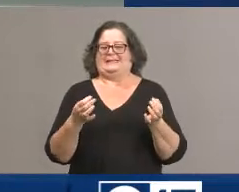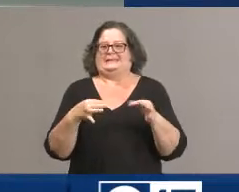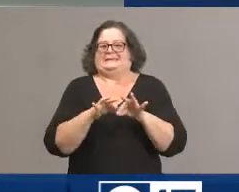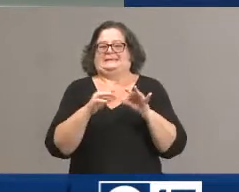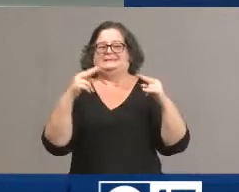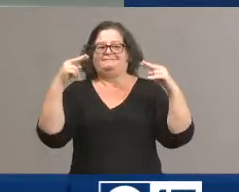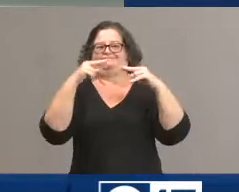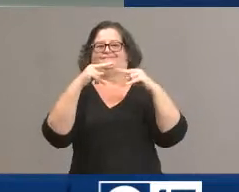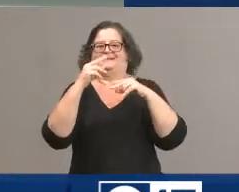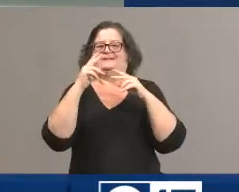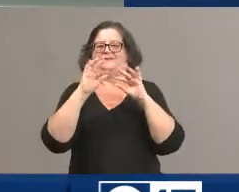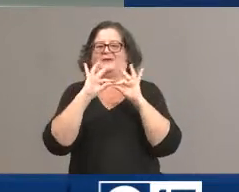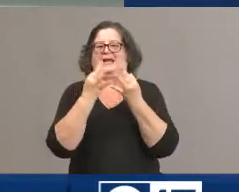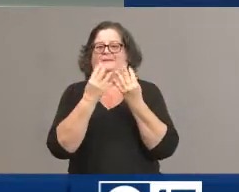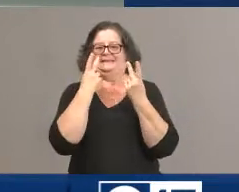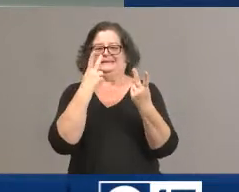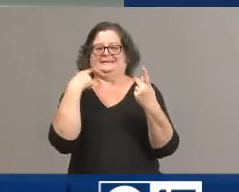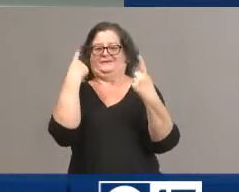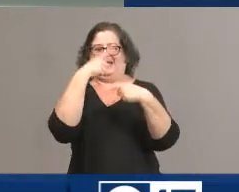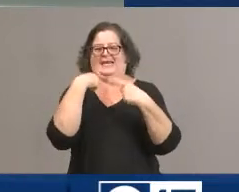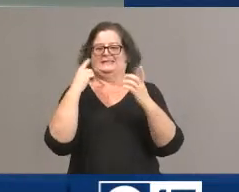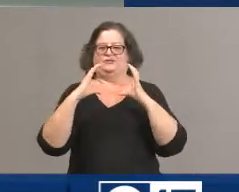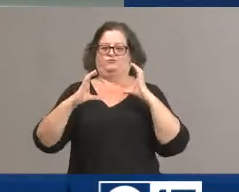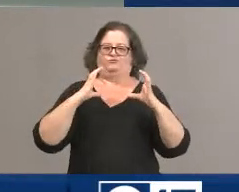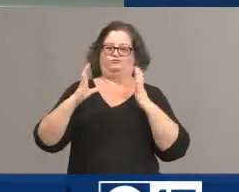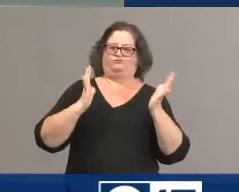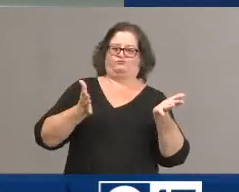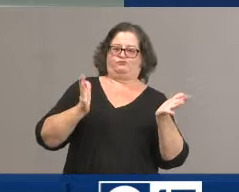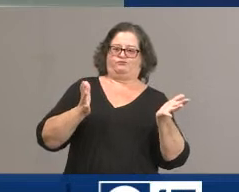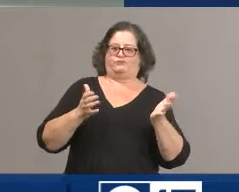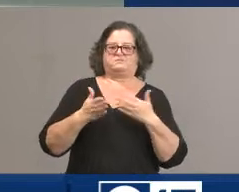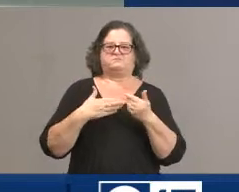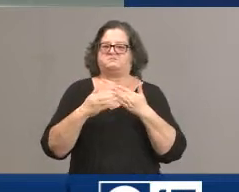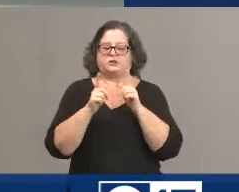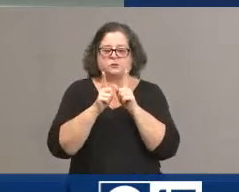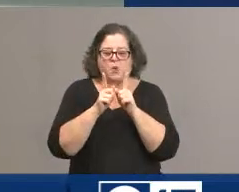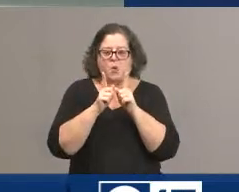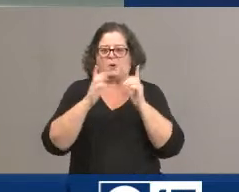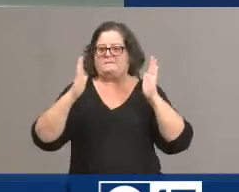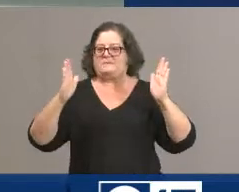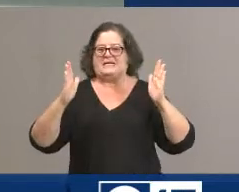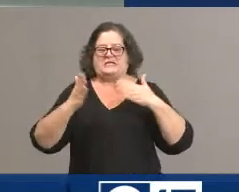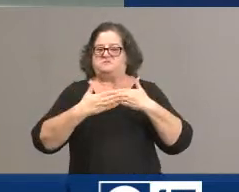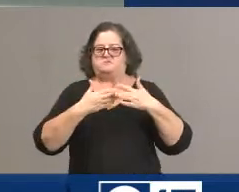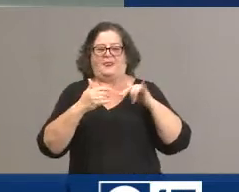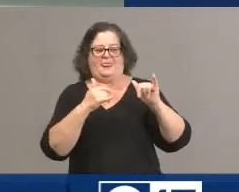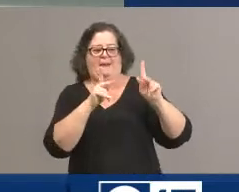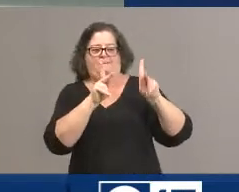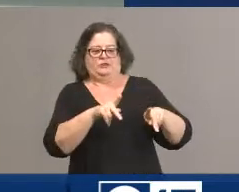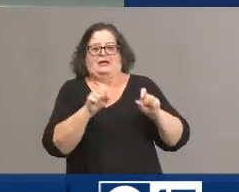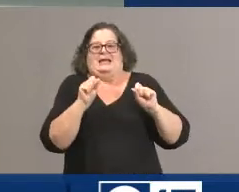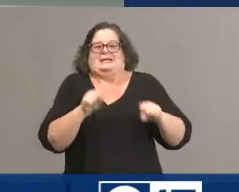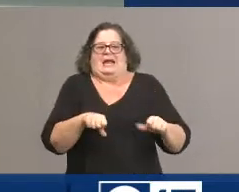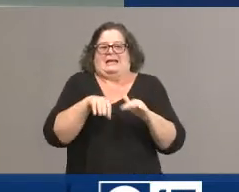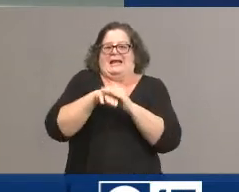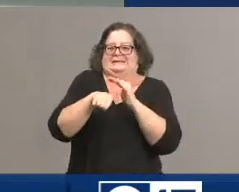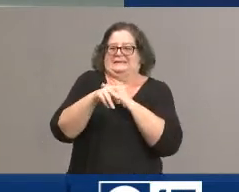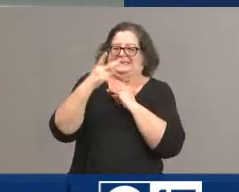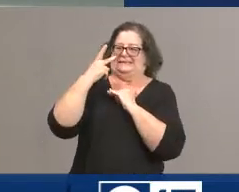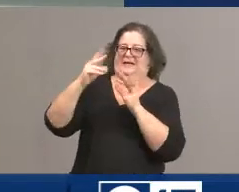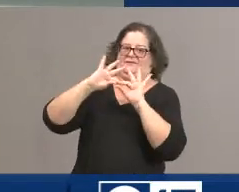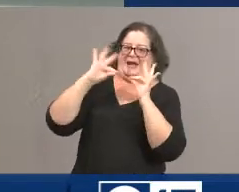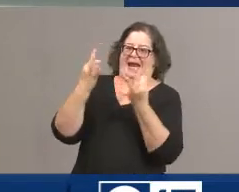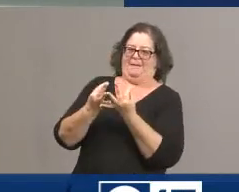the person inside the long-term care facility can see their loved ones and communicate. And once it's